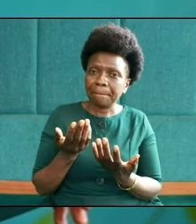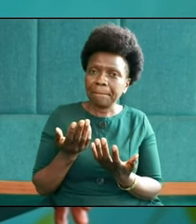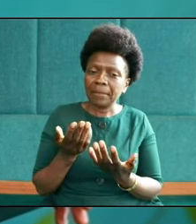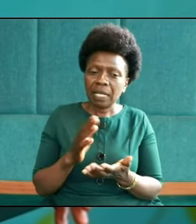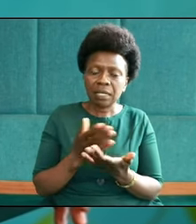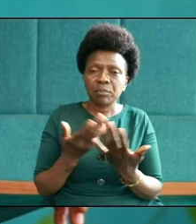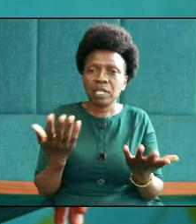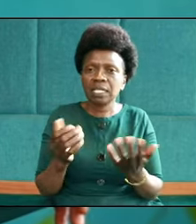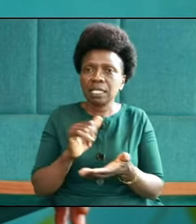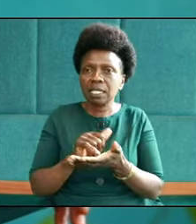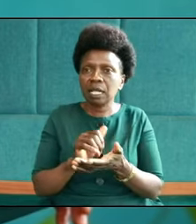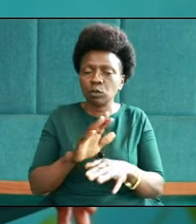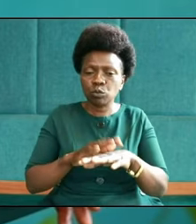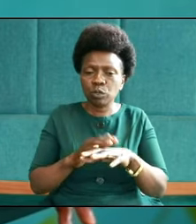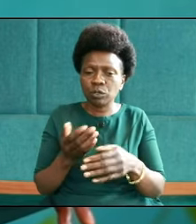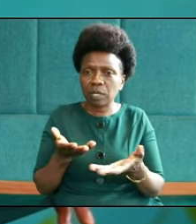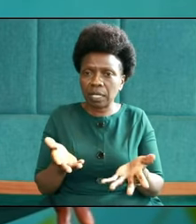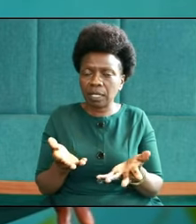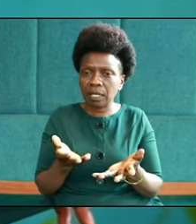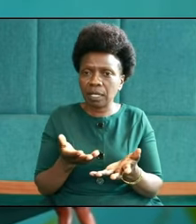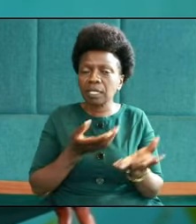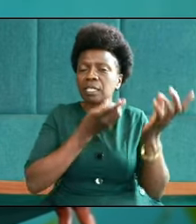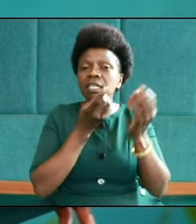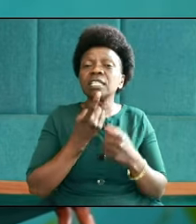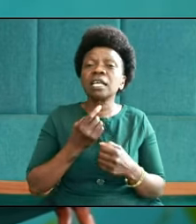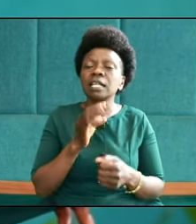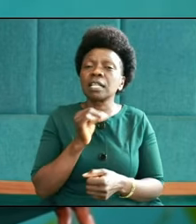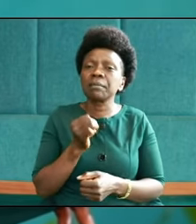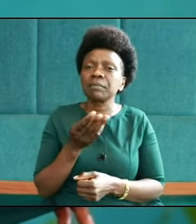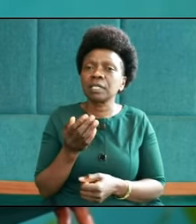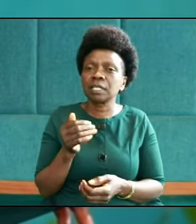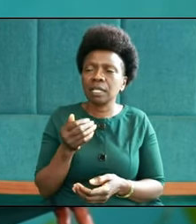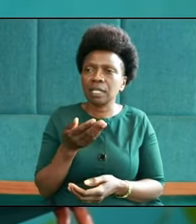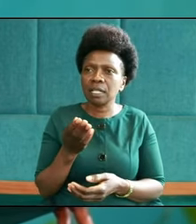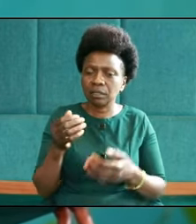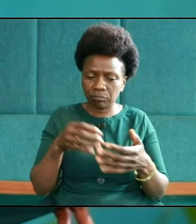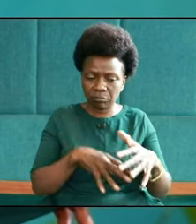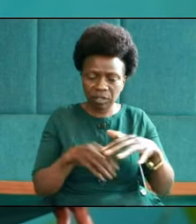And some things that are good and you are yearning for them, but they slipped away.